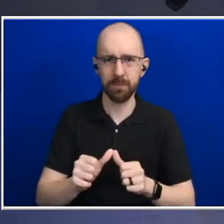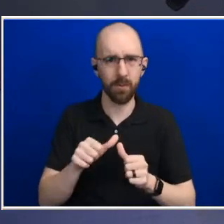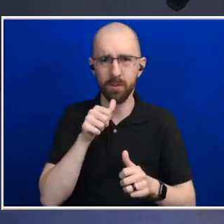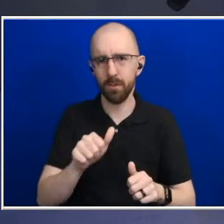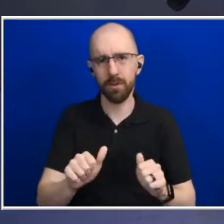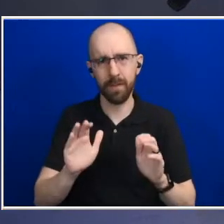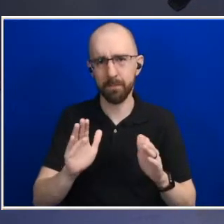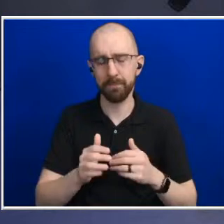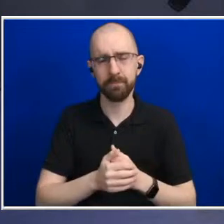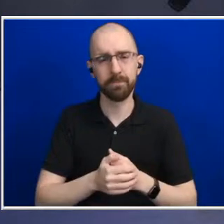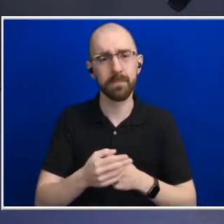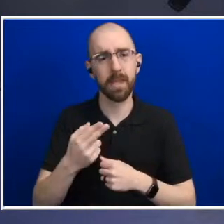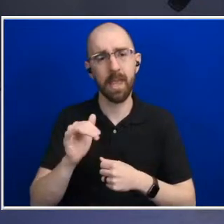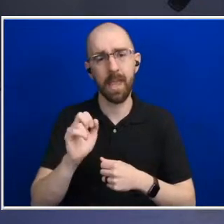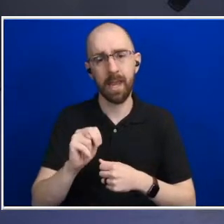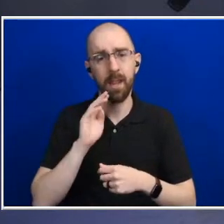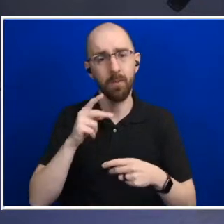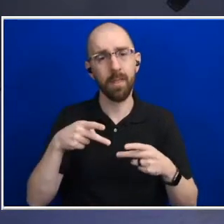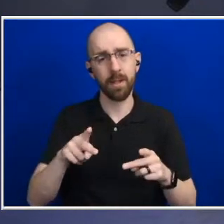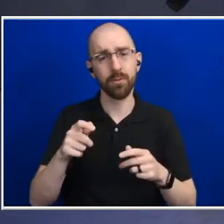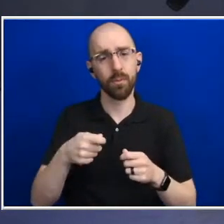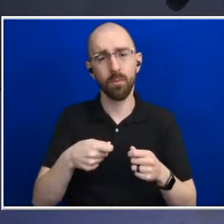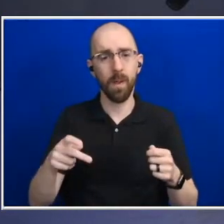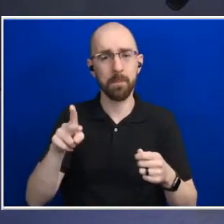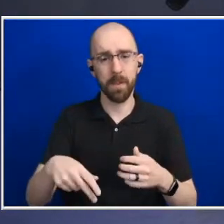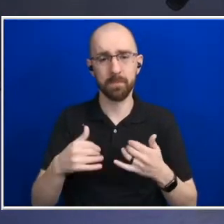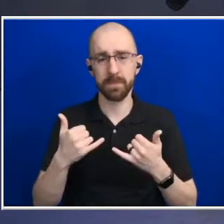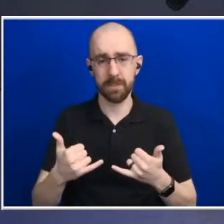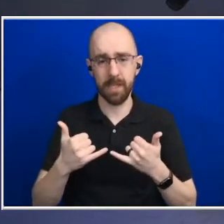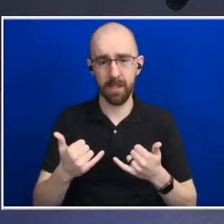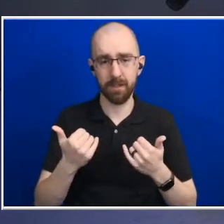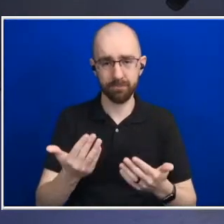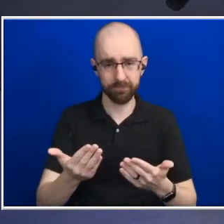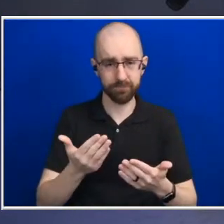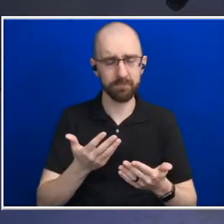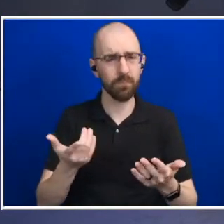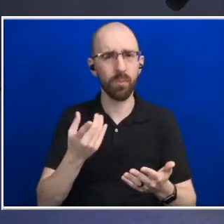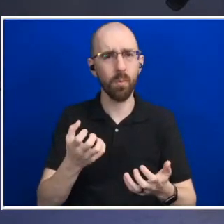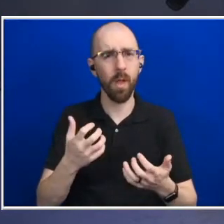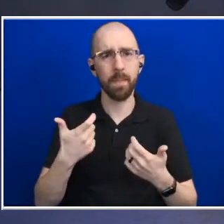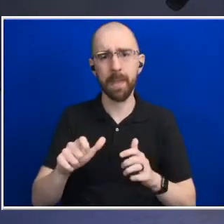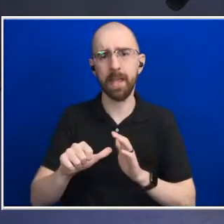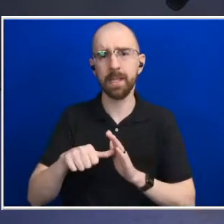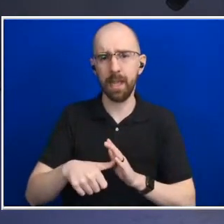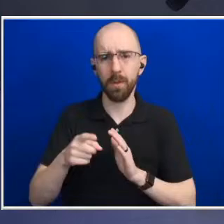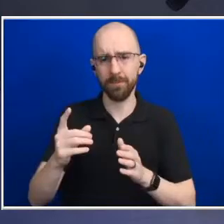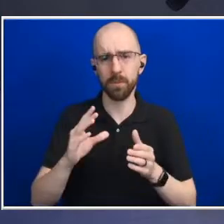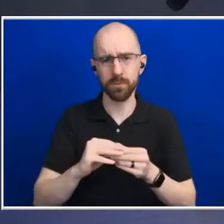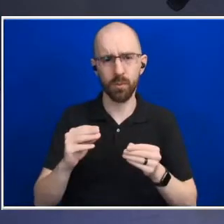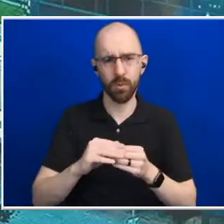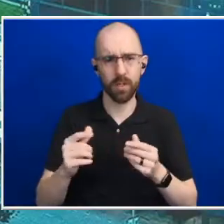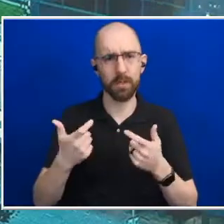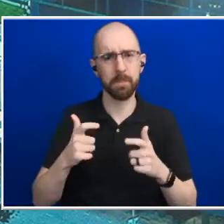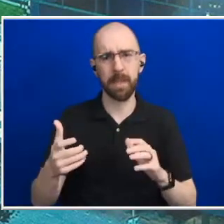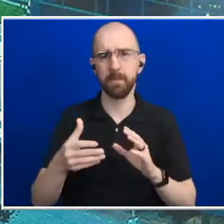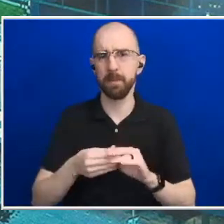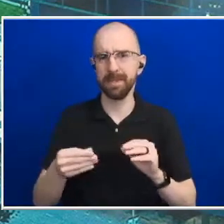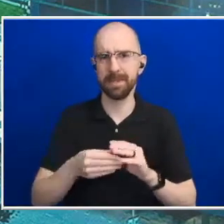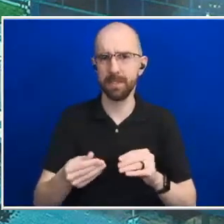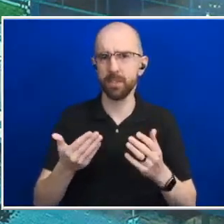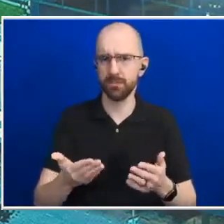let you wrap us up today. And what do you want the big takeaway from your story to be? What's the big message here? I